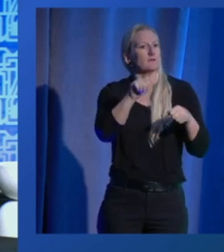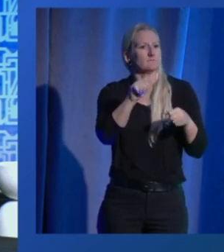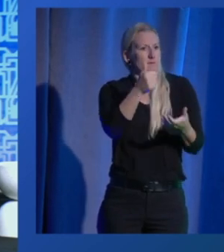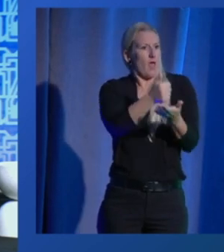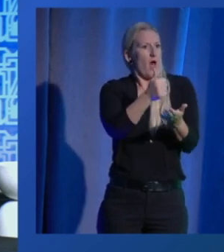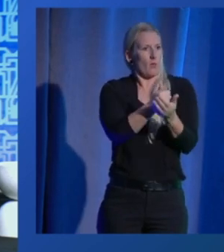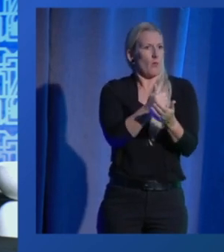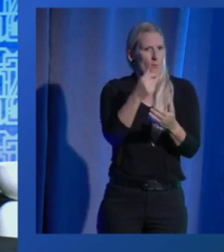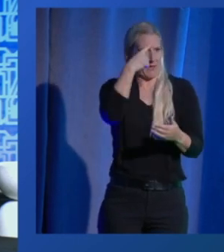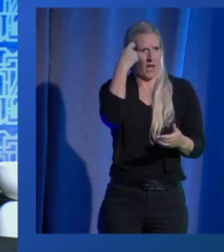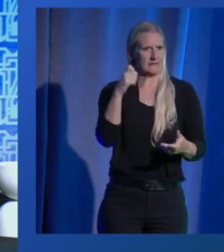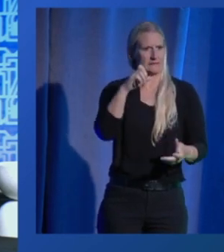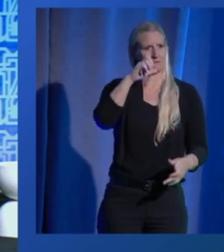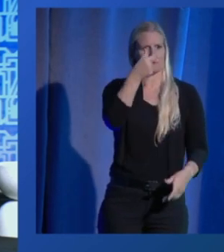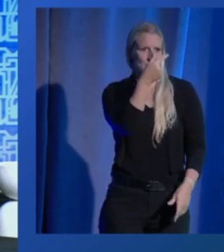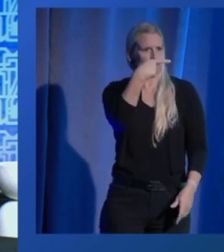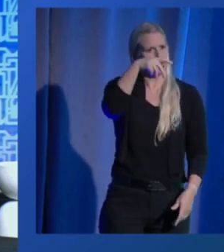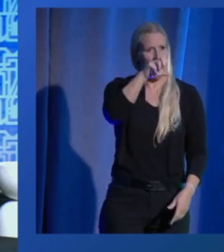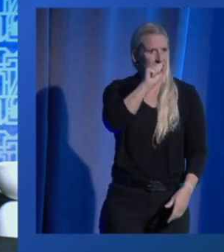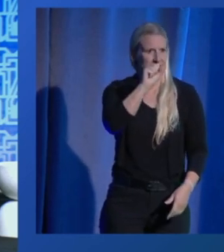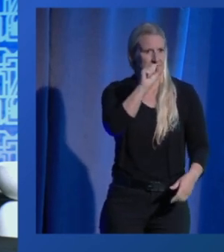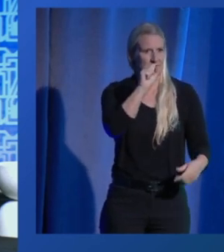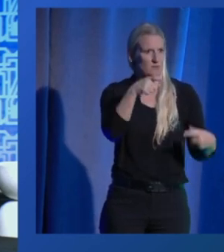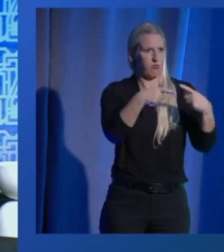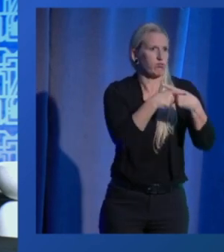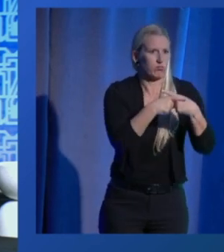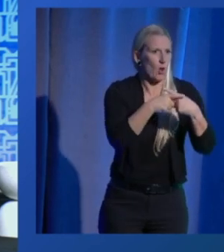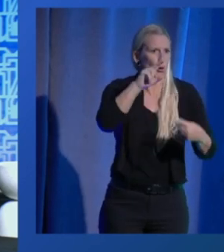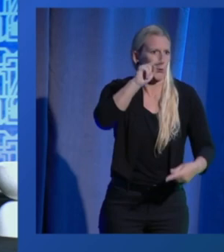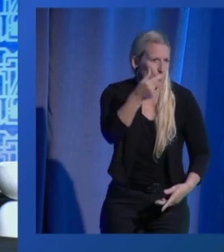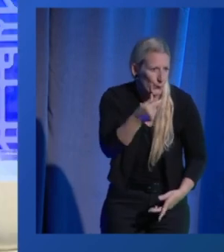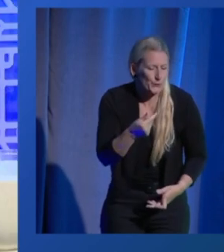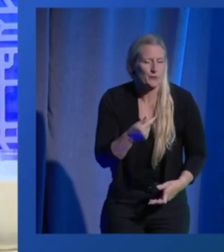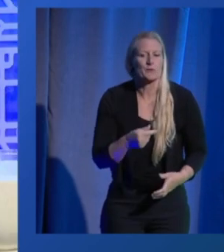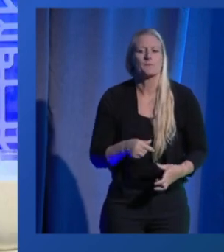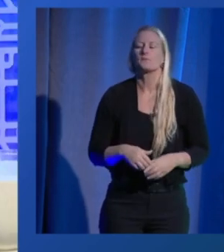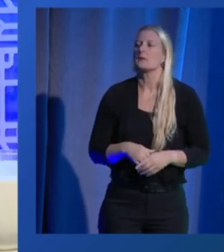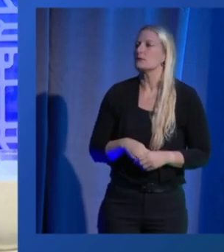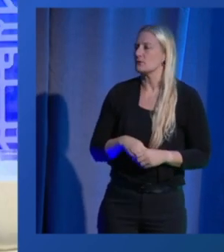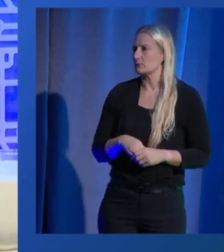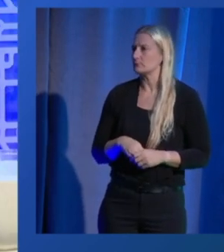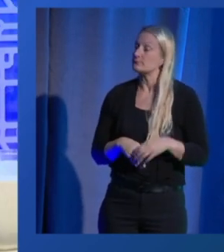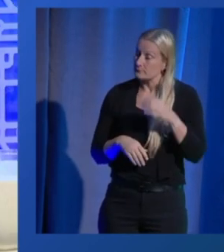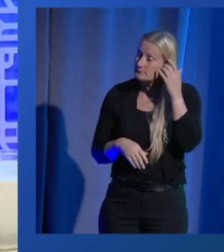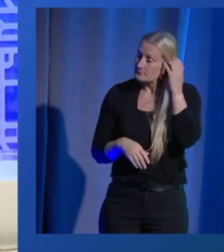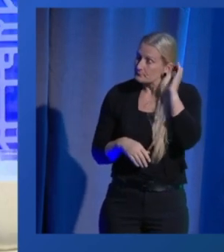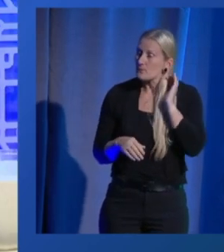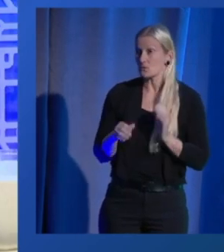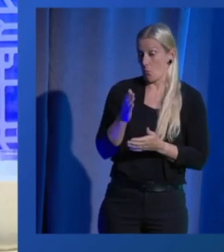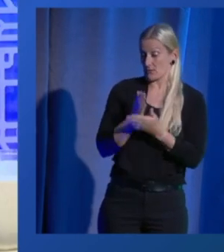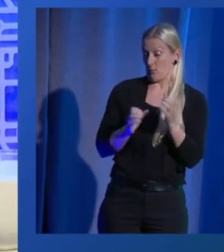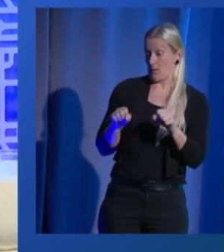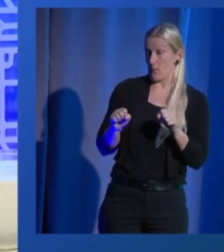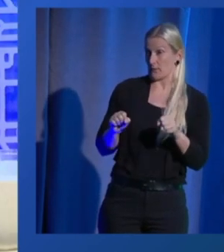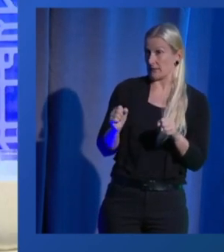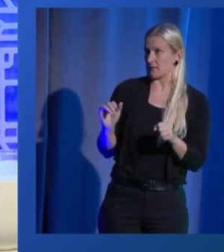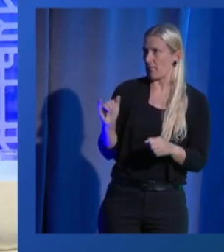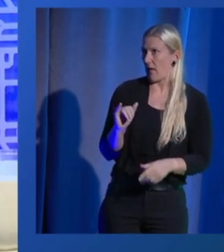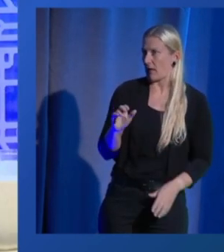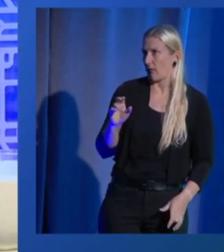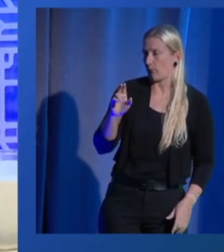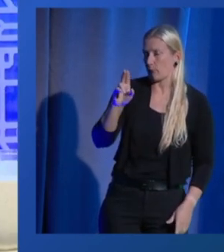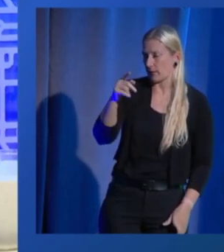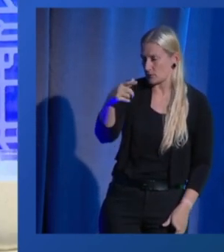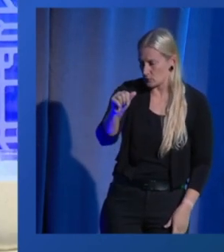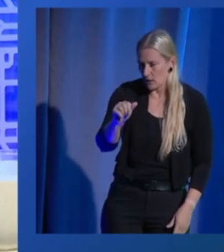of well I talked a little bit about that resiliency piece a little earlier I mean some of the capabilities that are within NGA like our joint Regional Edge